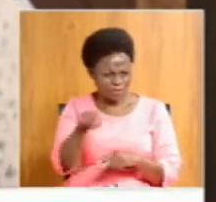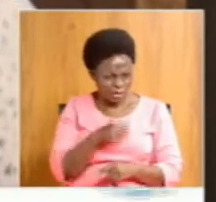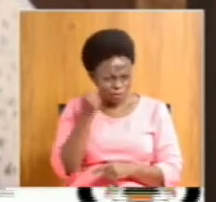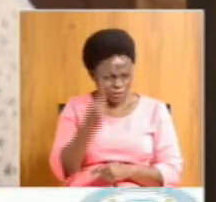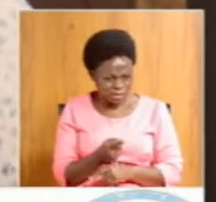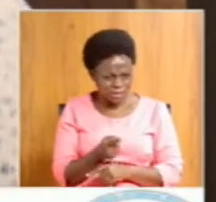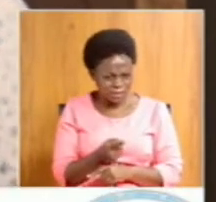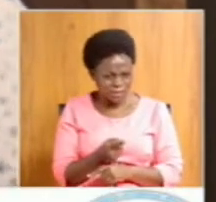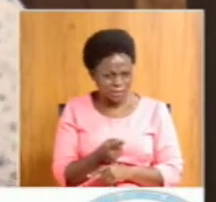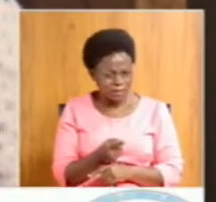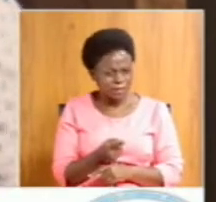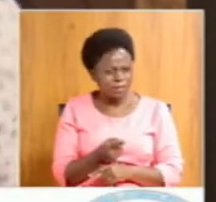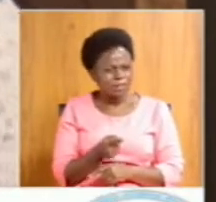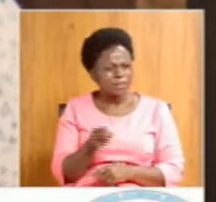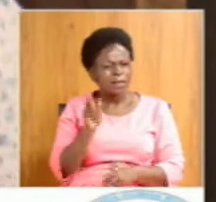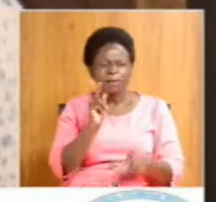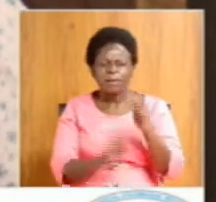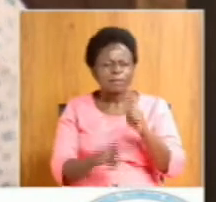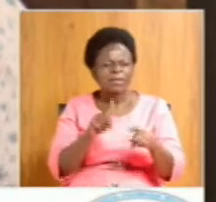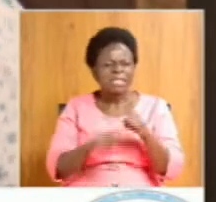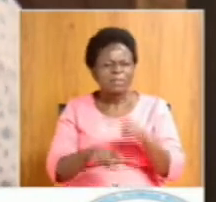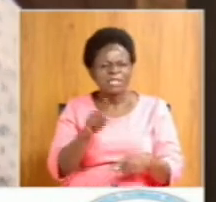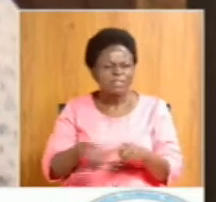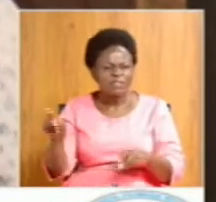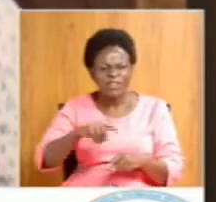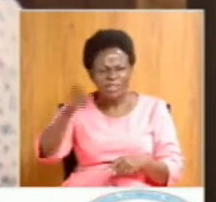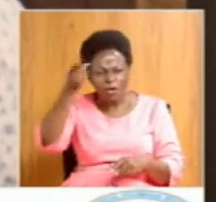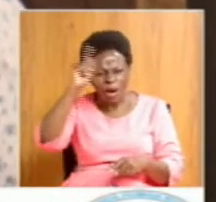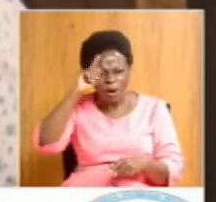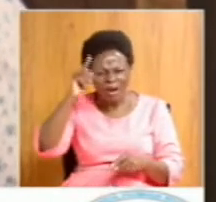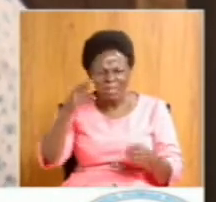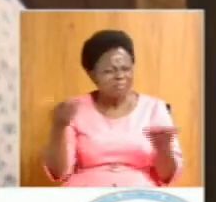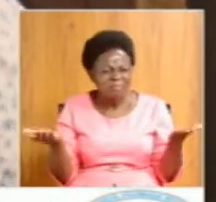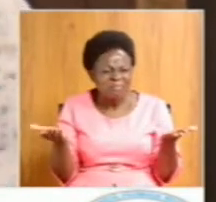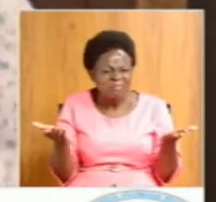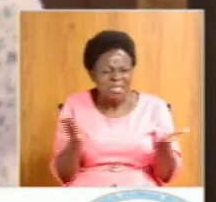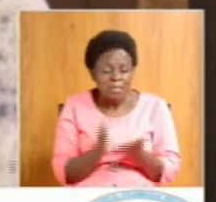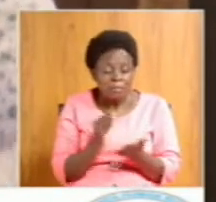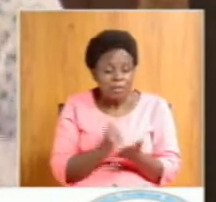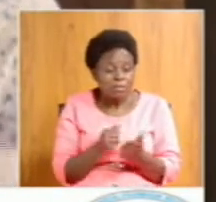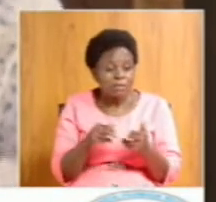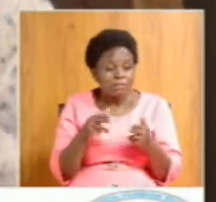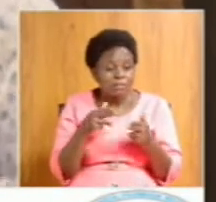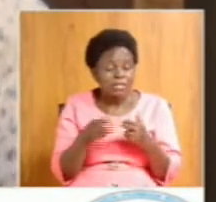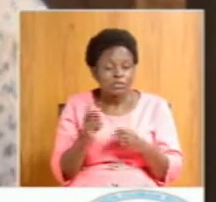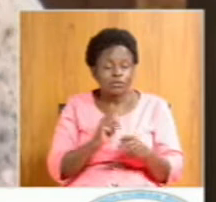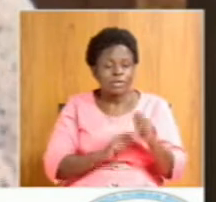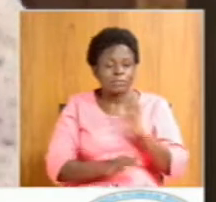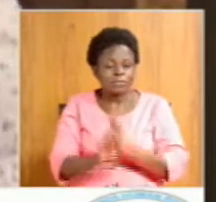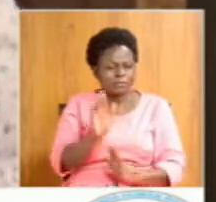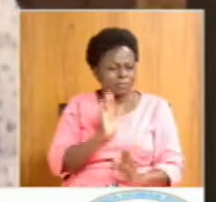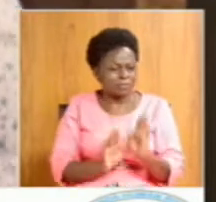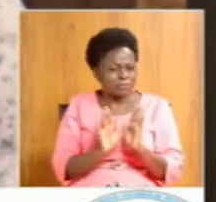understand, is citizen participation a myth? Because I've begun to think that we have withdrawn over time.